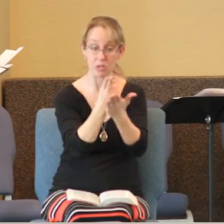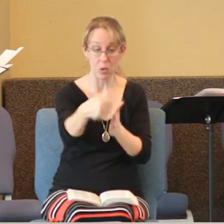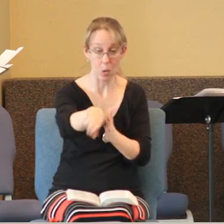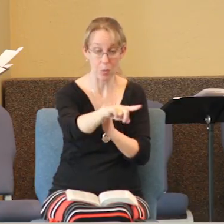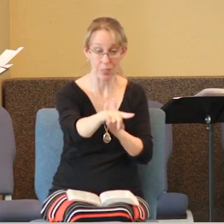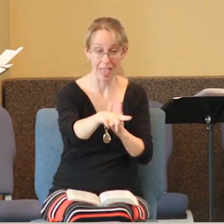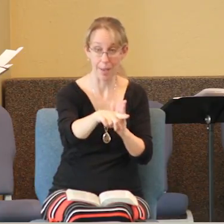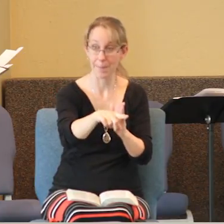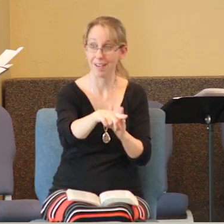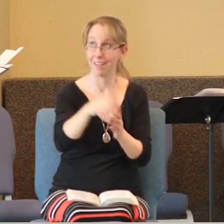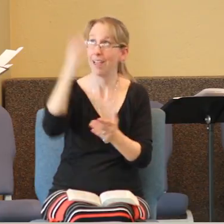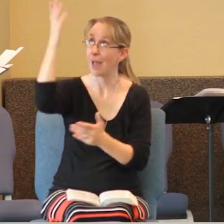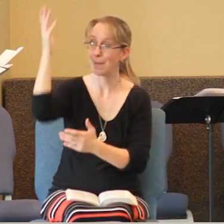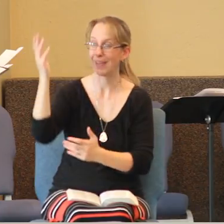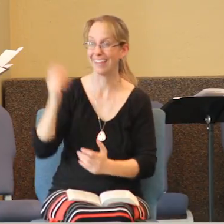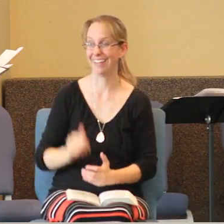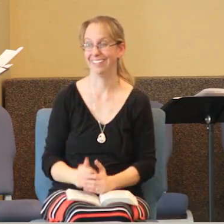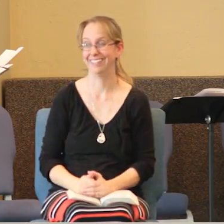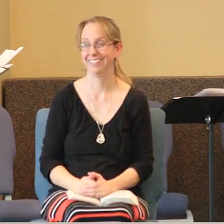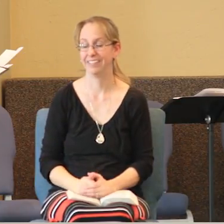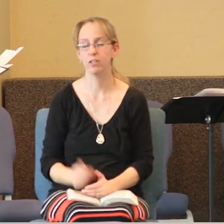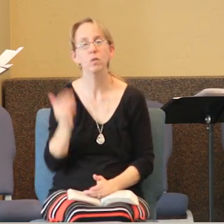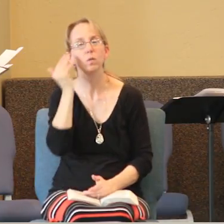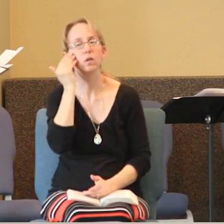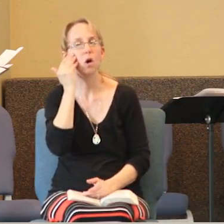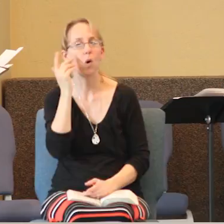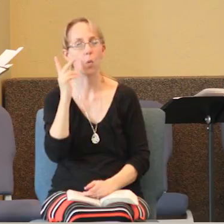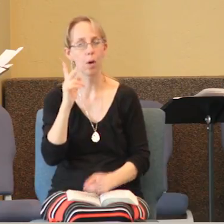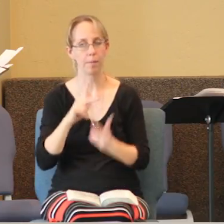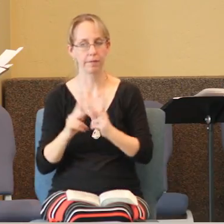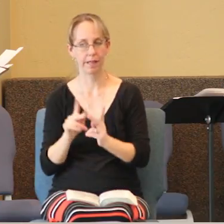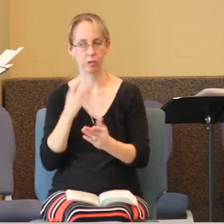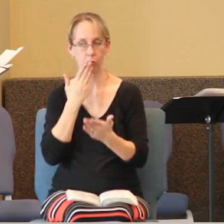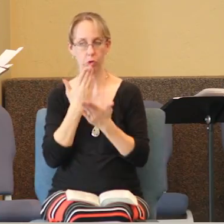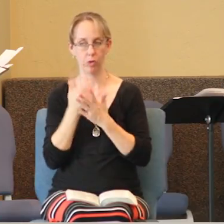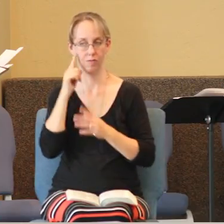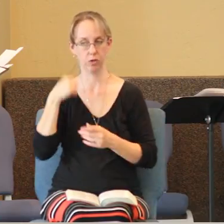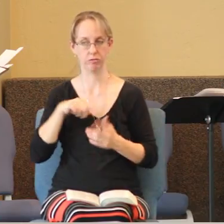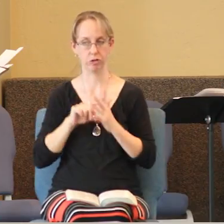Show them me. You know, a good place for all of us to start